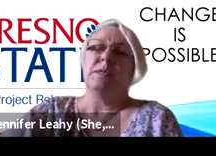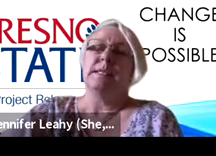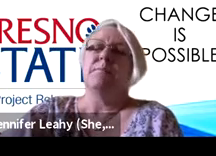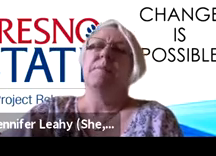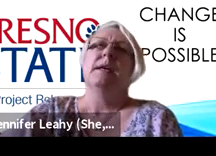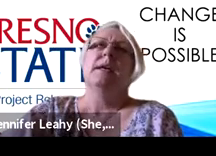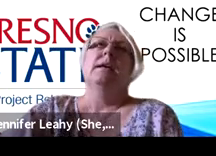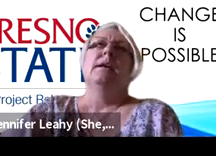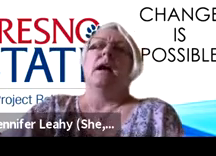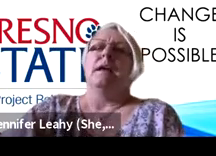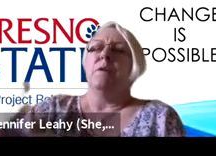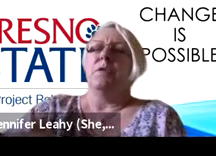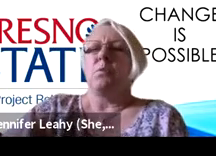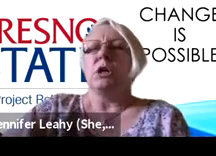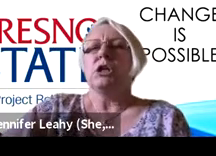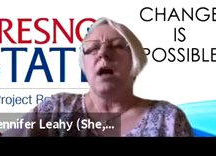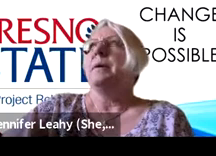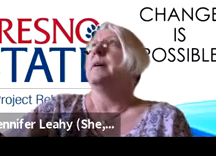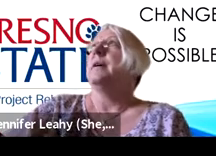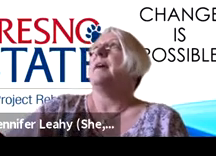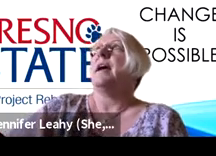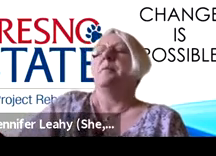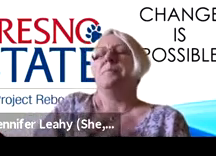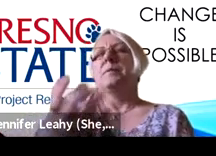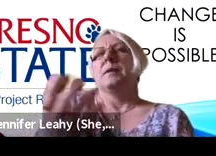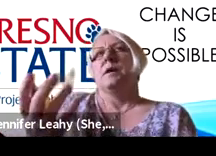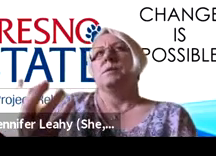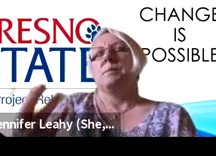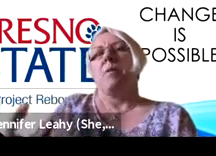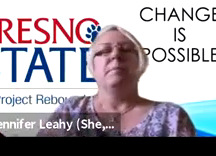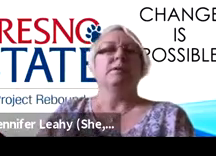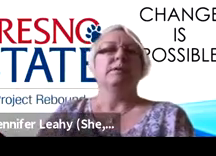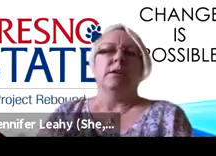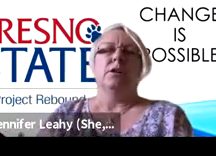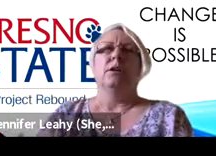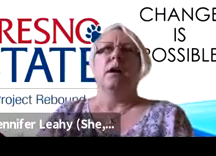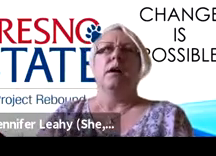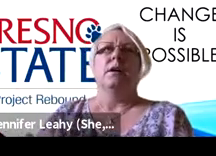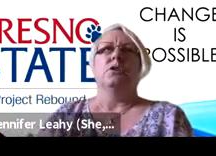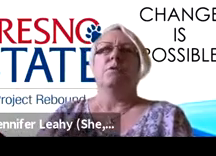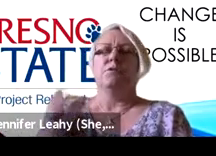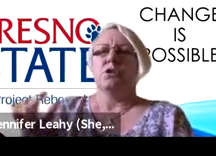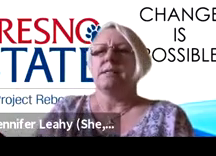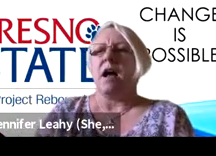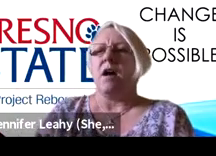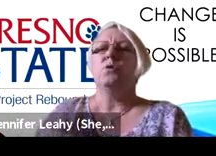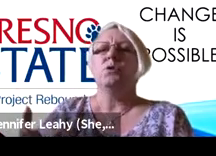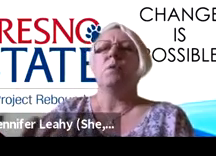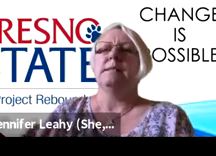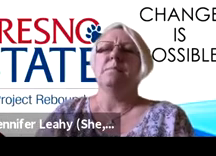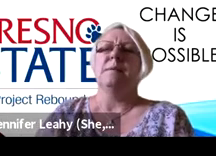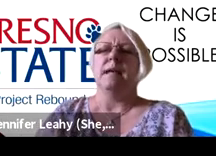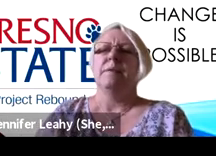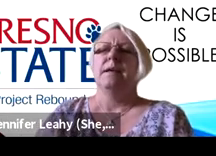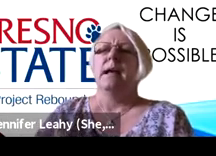to the community. He went through a workshop that was about building your future self, who you